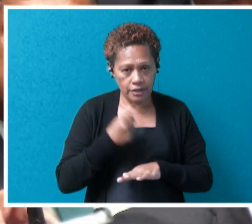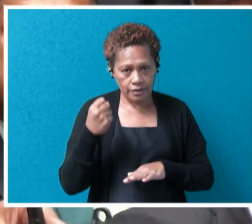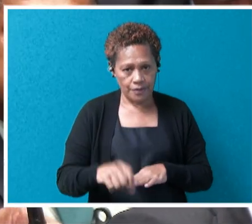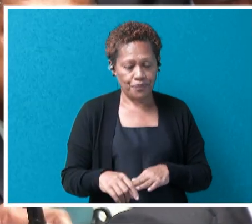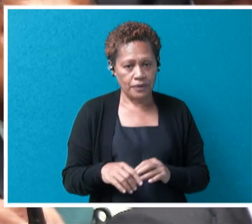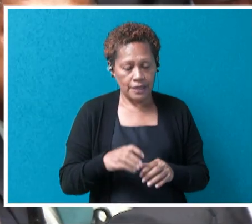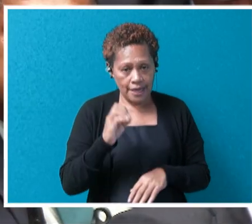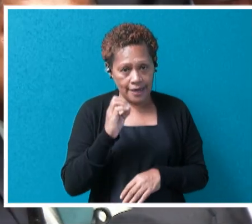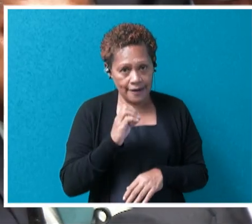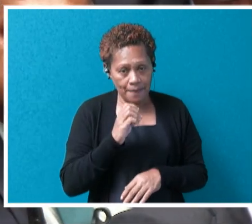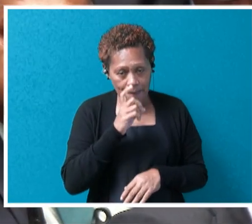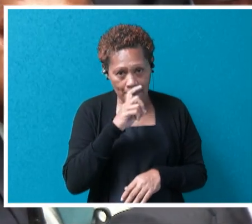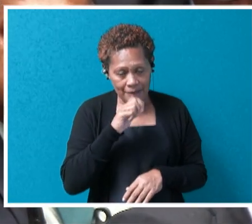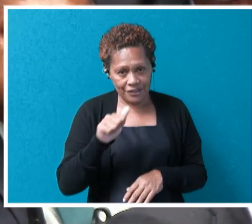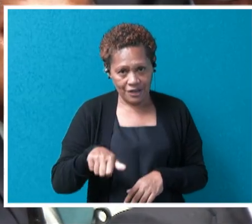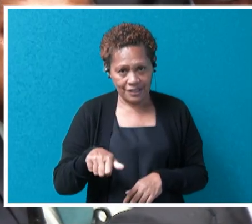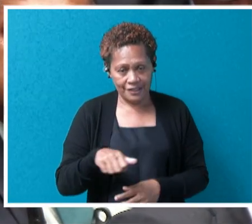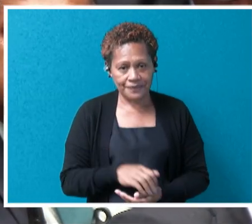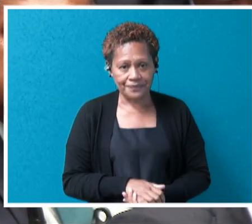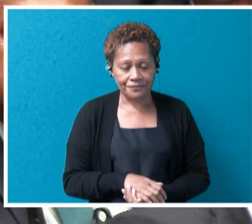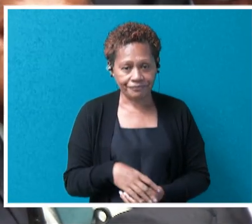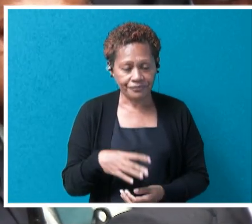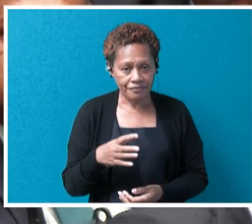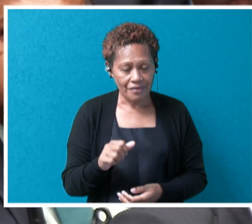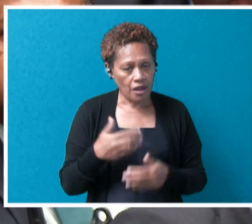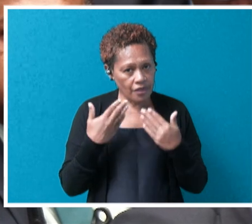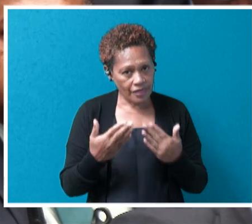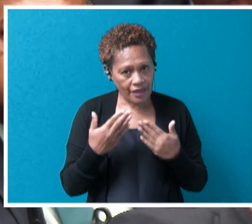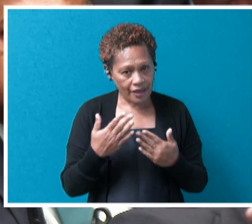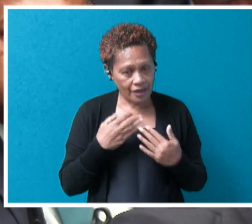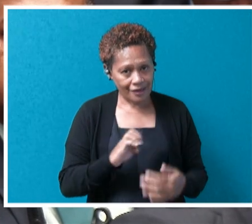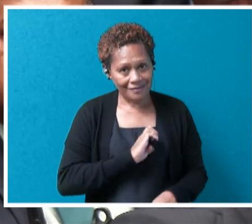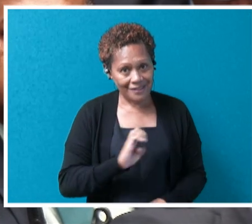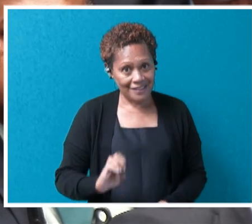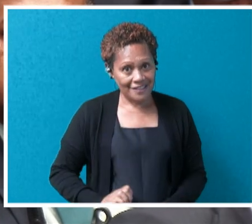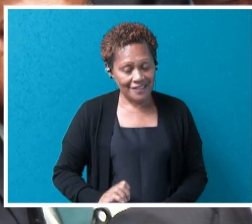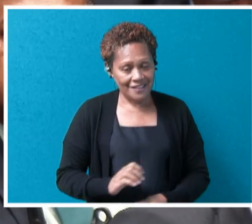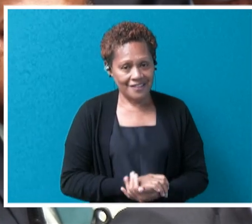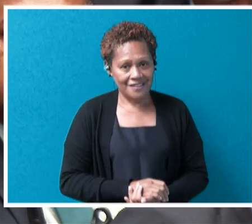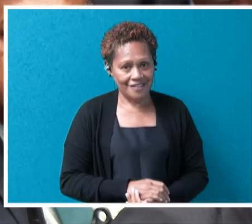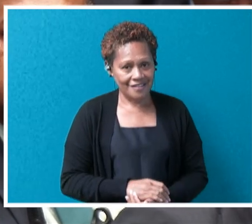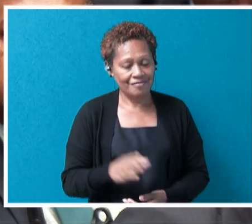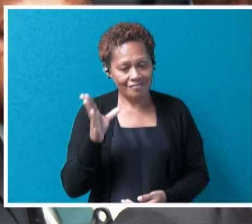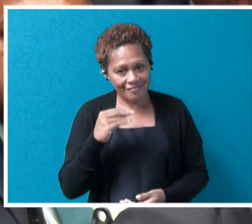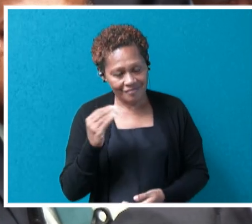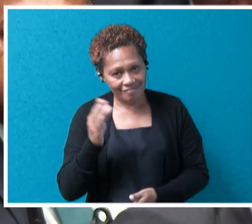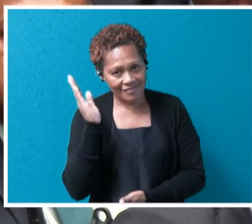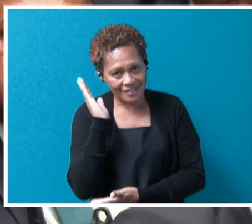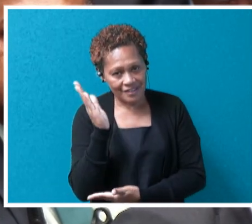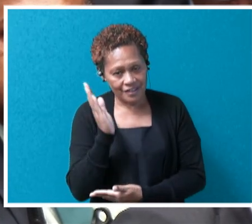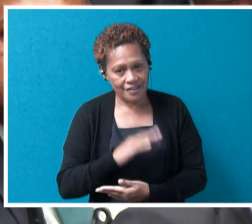rights. Mr. Speaker, sir, I thank His Excellency, his address and his call for